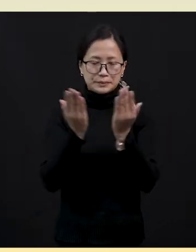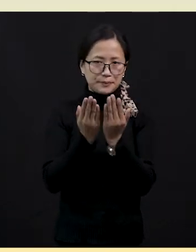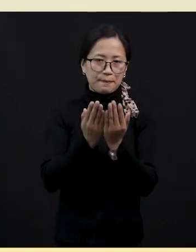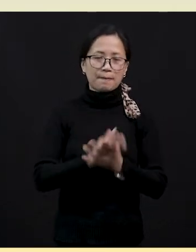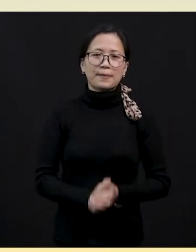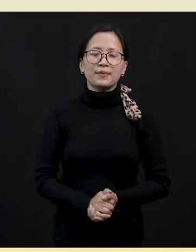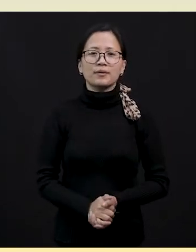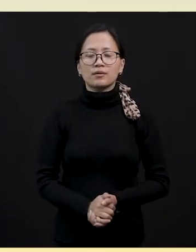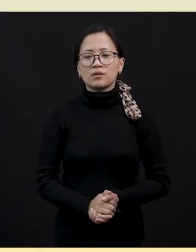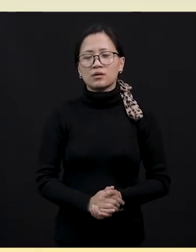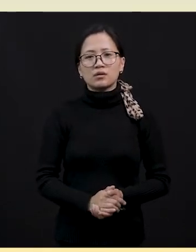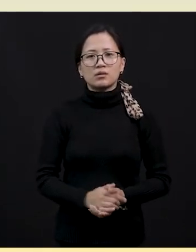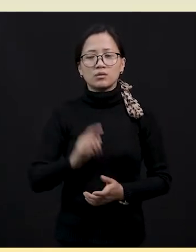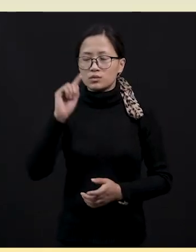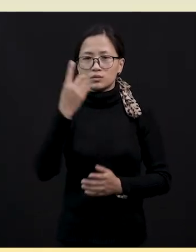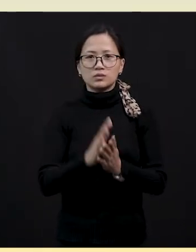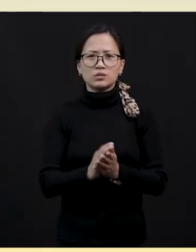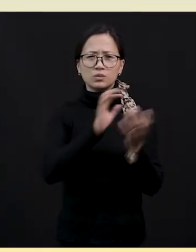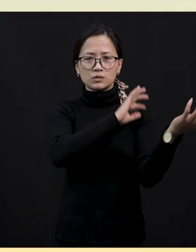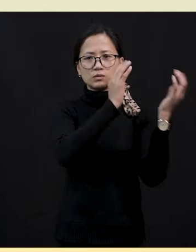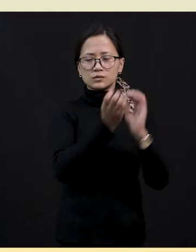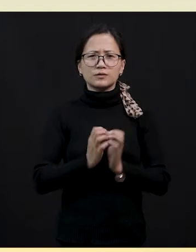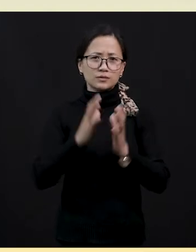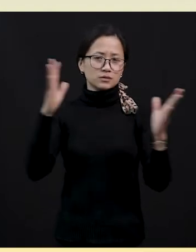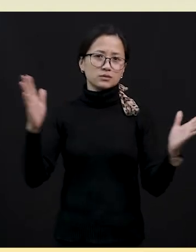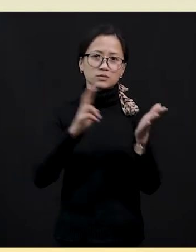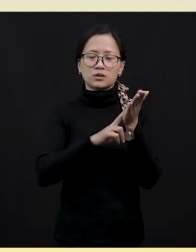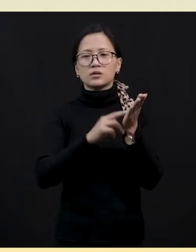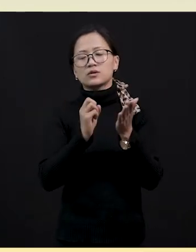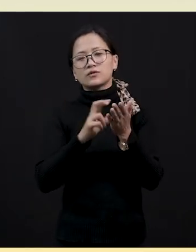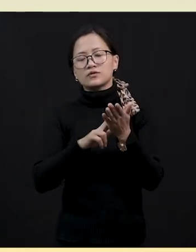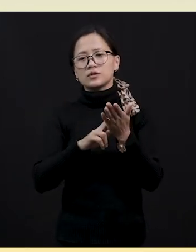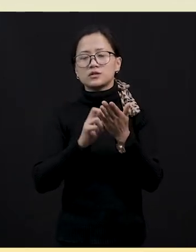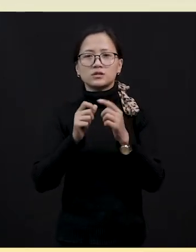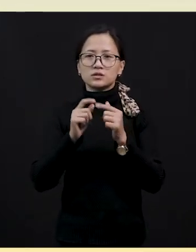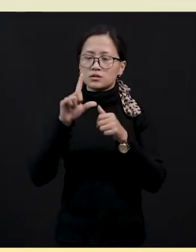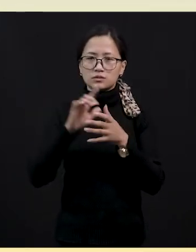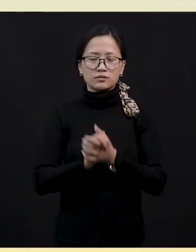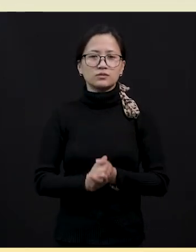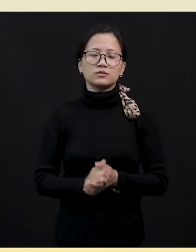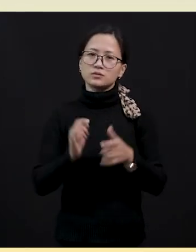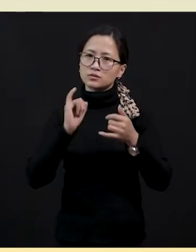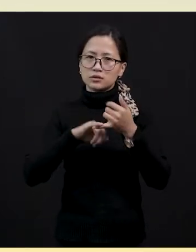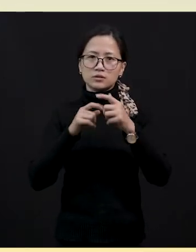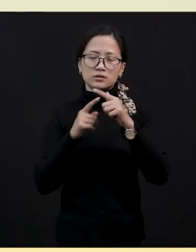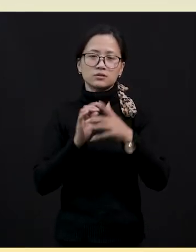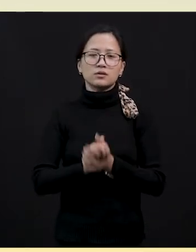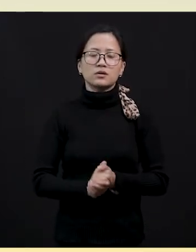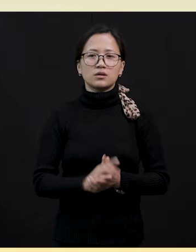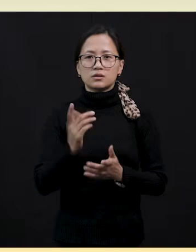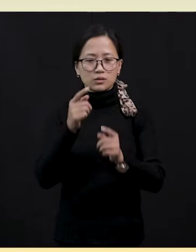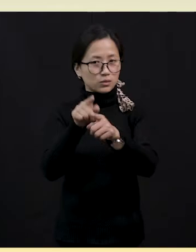read. And he's also one of the world's greatest novelists. So Tolstoy is best known for his 2